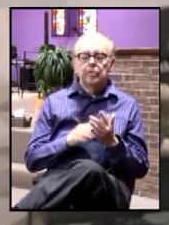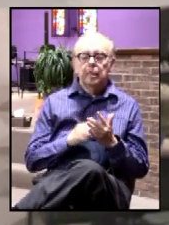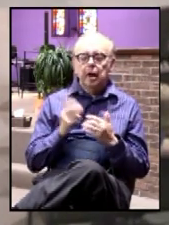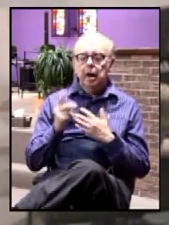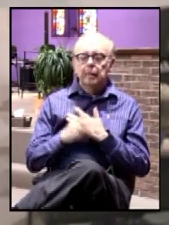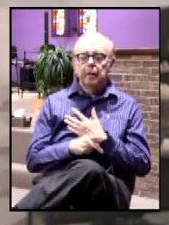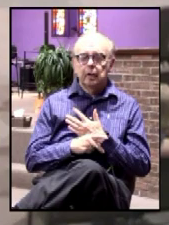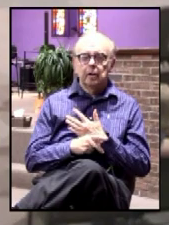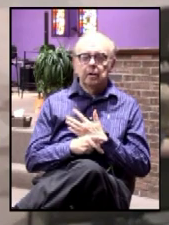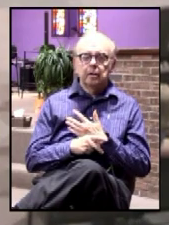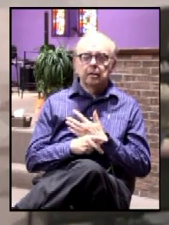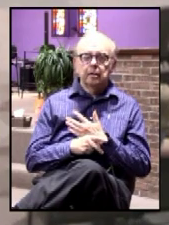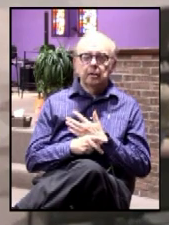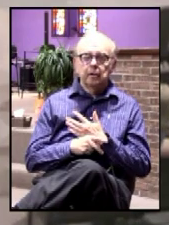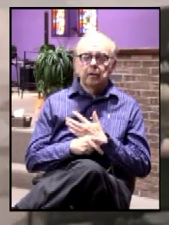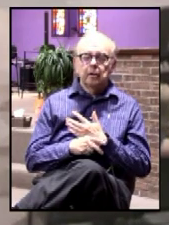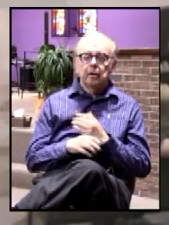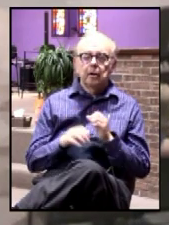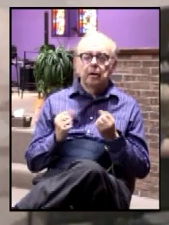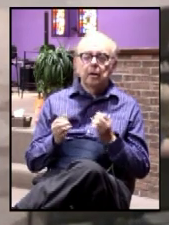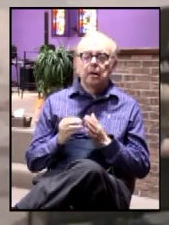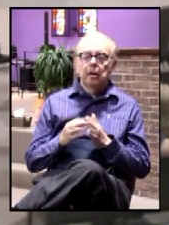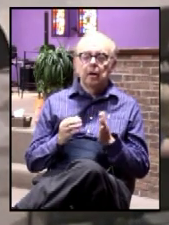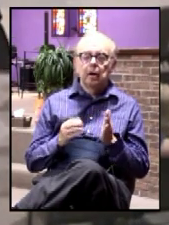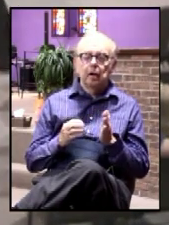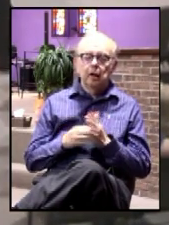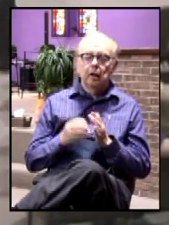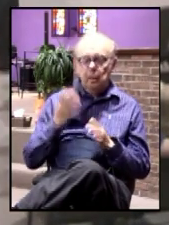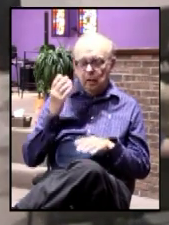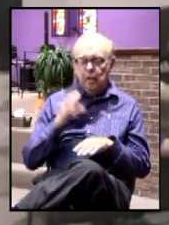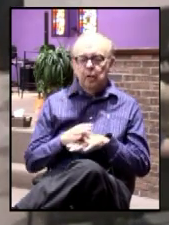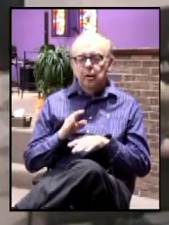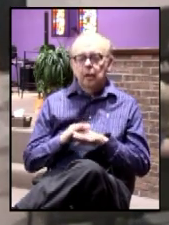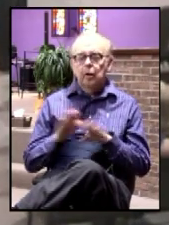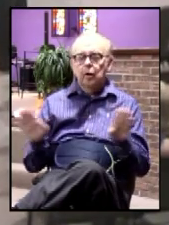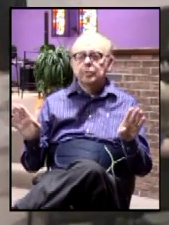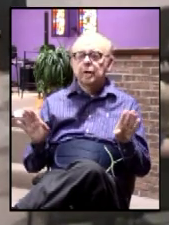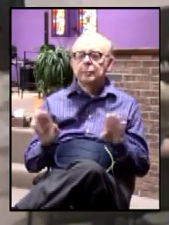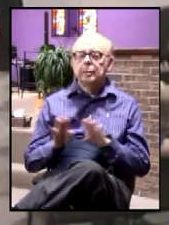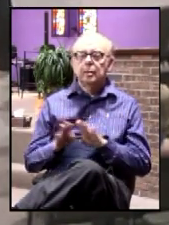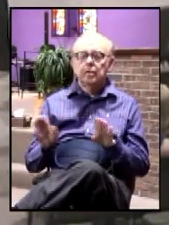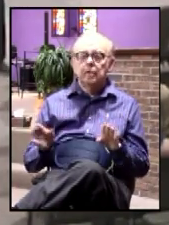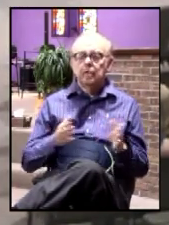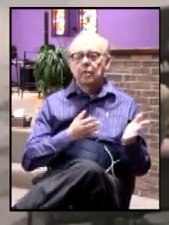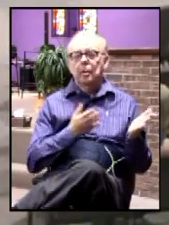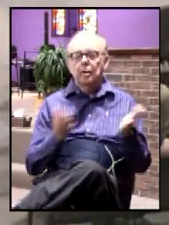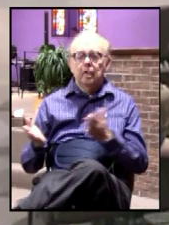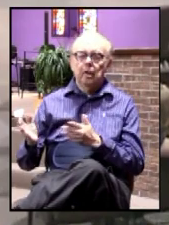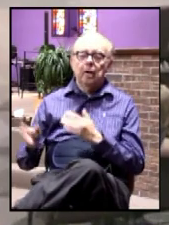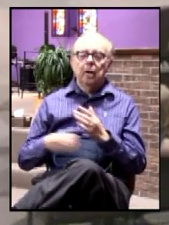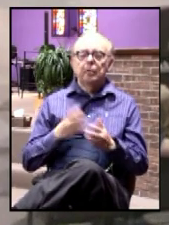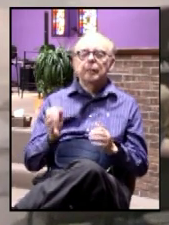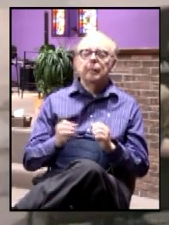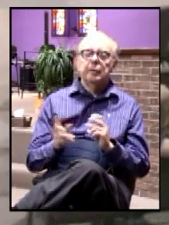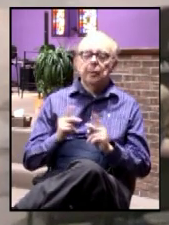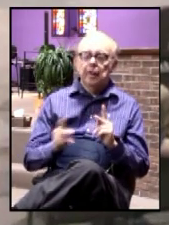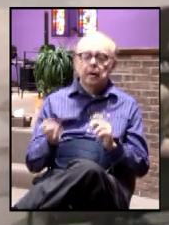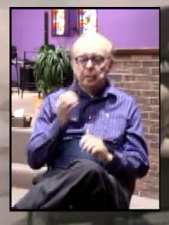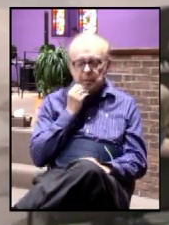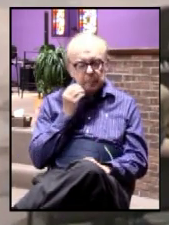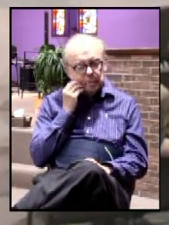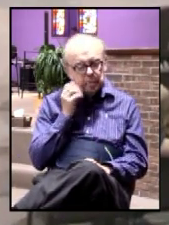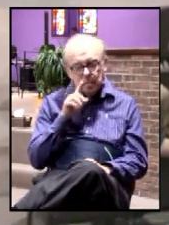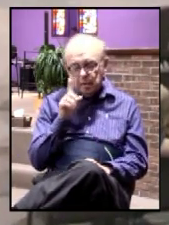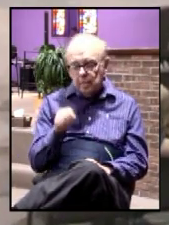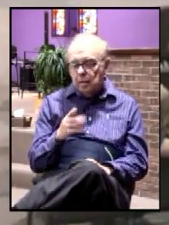that. So on social media, they started complaining, why don't the churches open up their doors and bring in all of the homeless people?